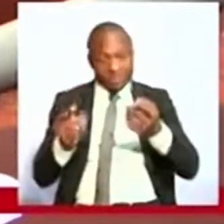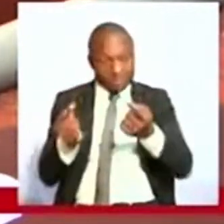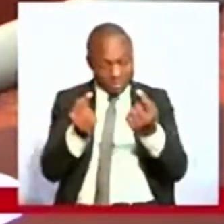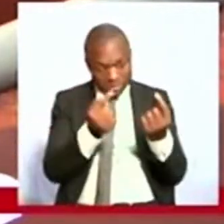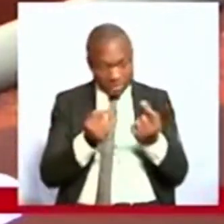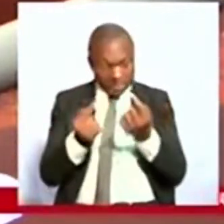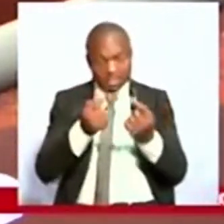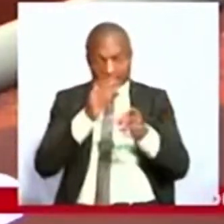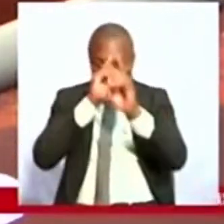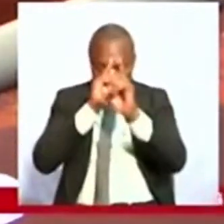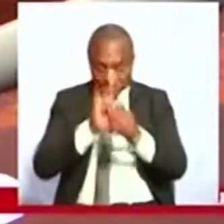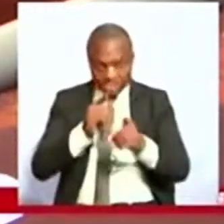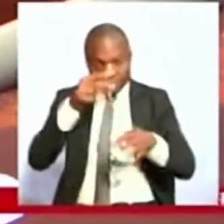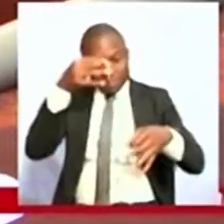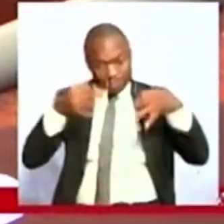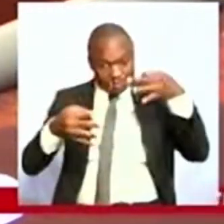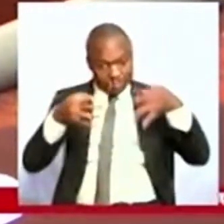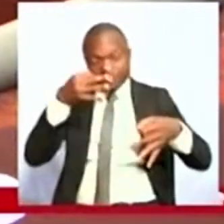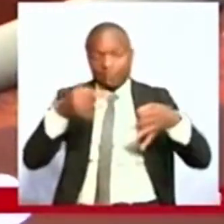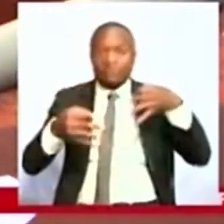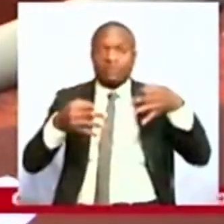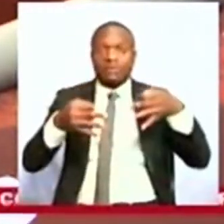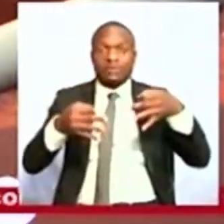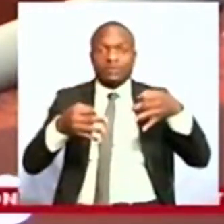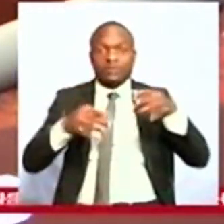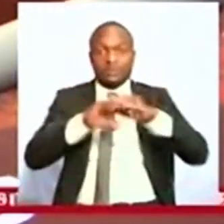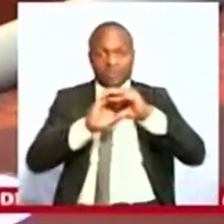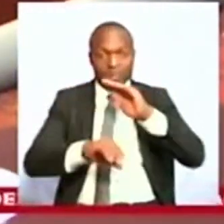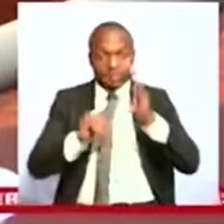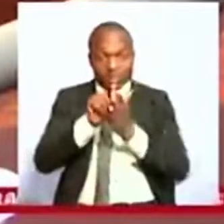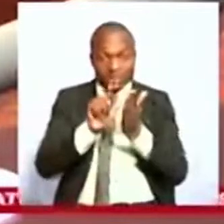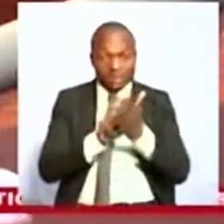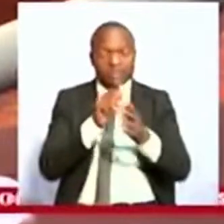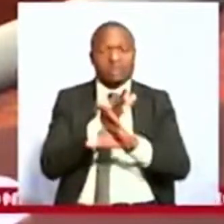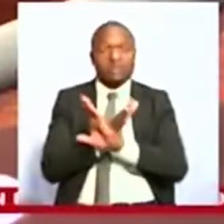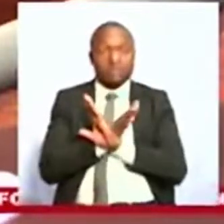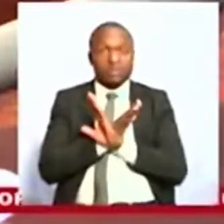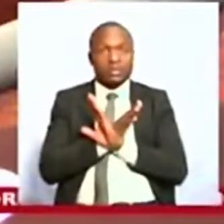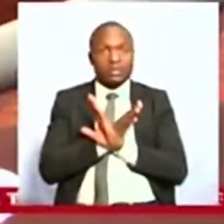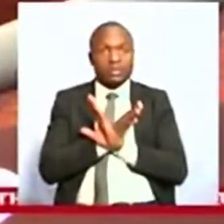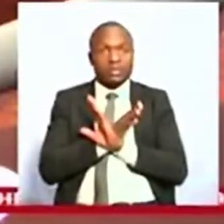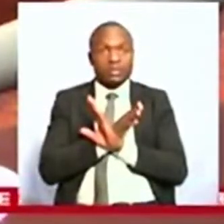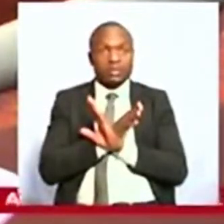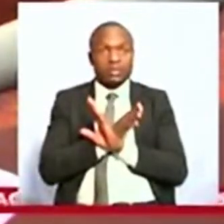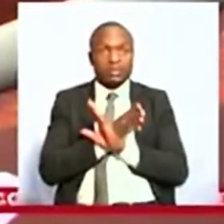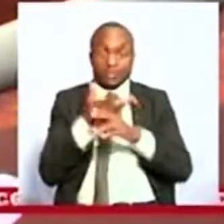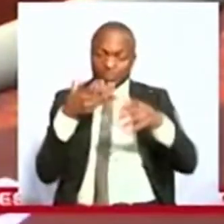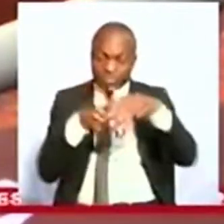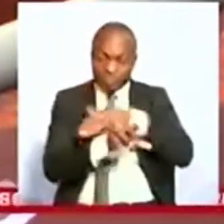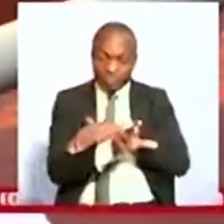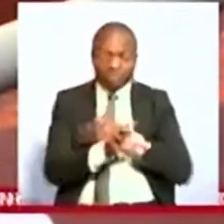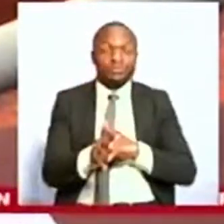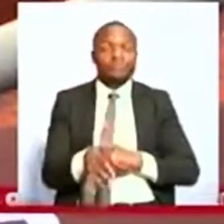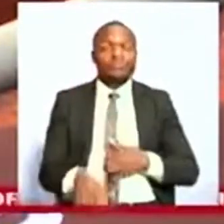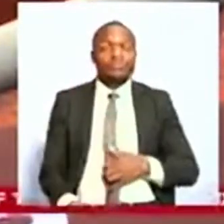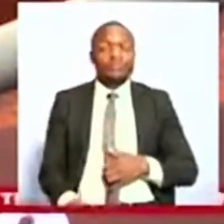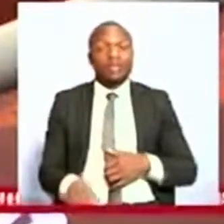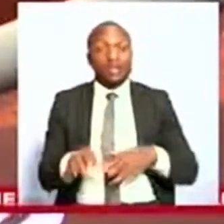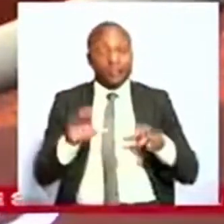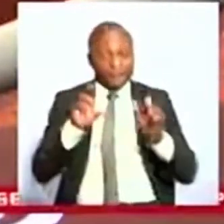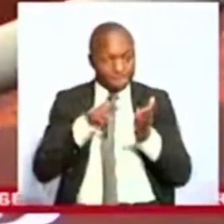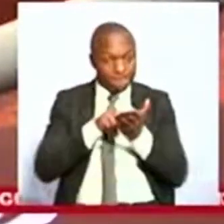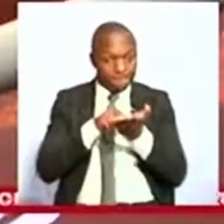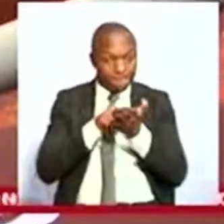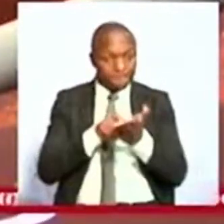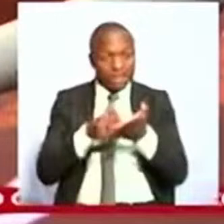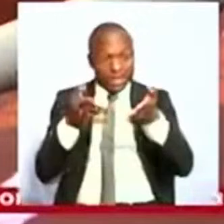sentence of a court in respect of a criminal offense under the law in Zambia of which he has been convicted. It is recommended that